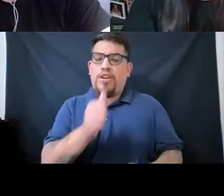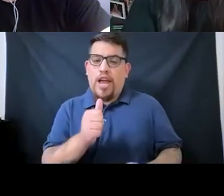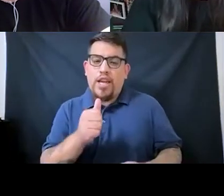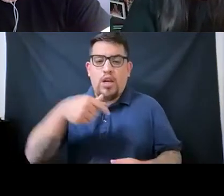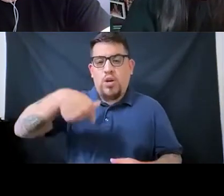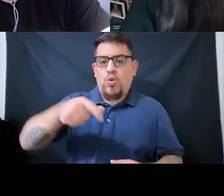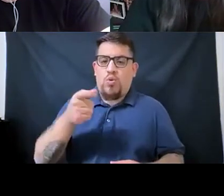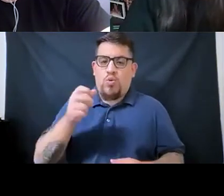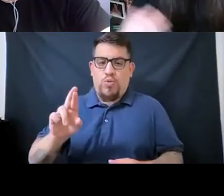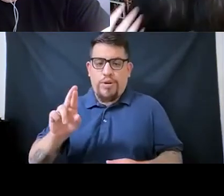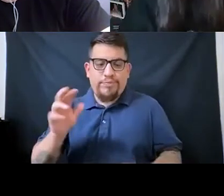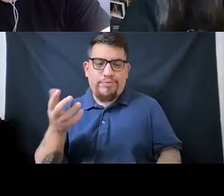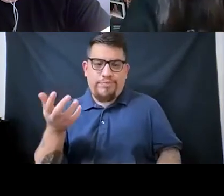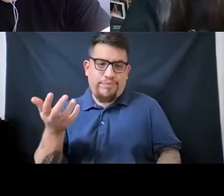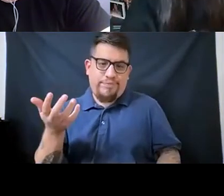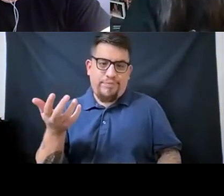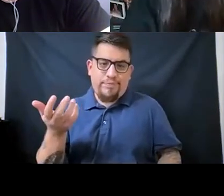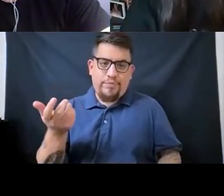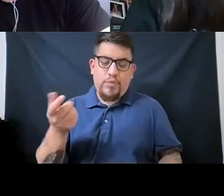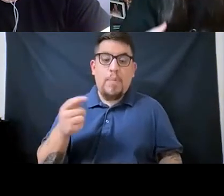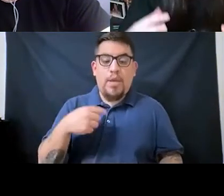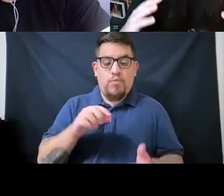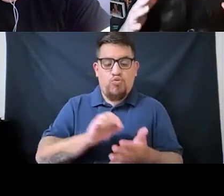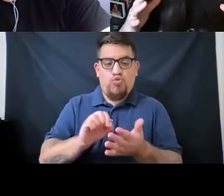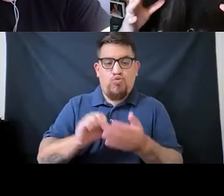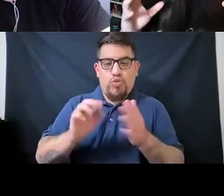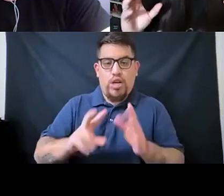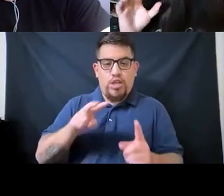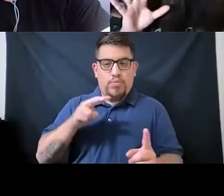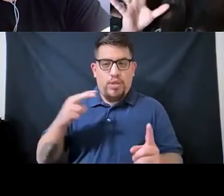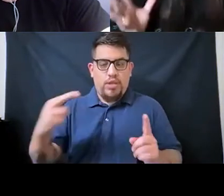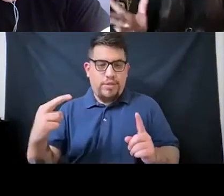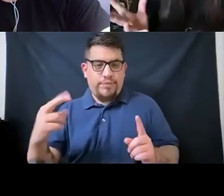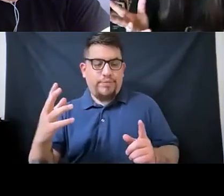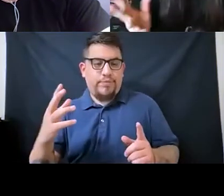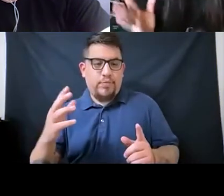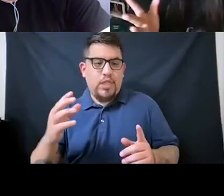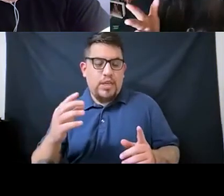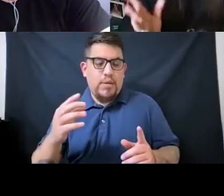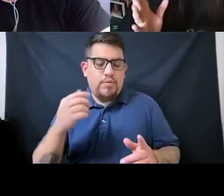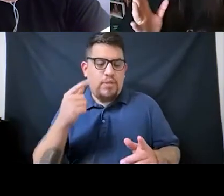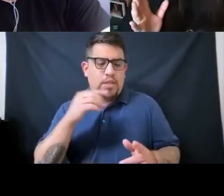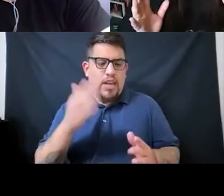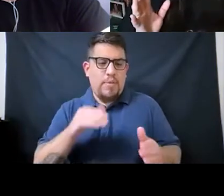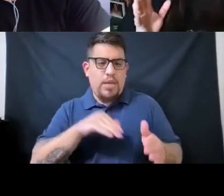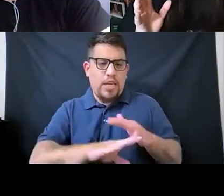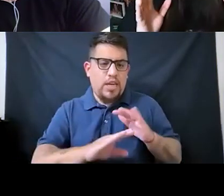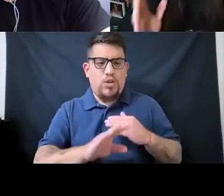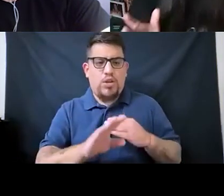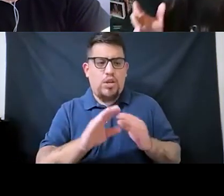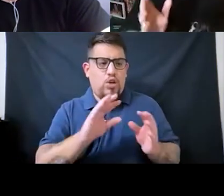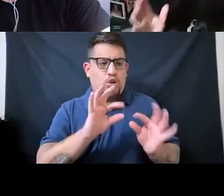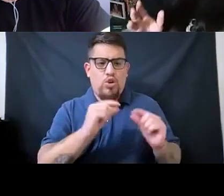it was also just from like a writing perspective, just I had never been in a more group surrounded by such